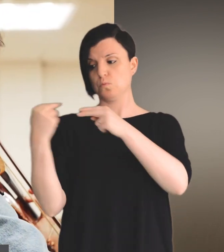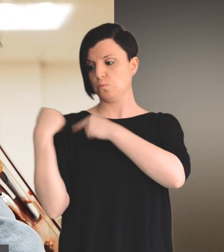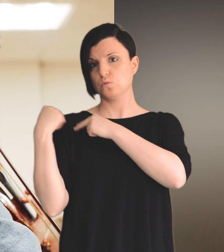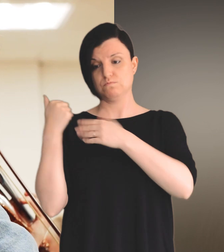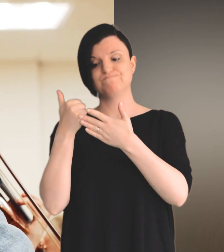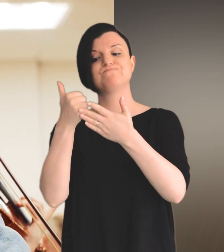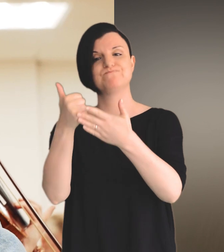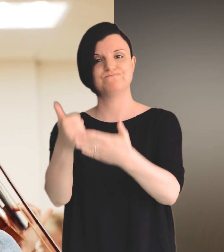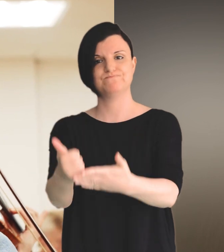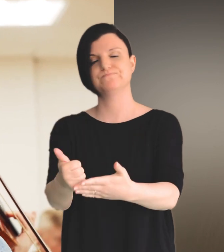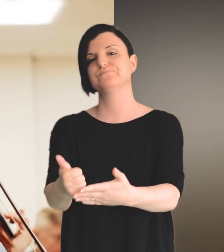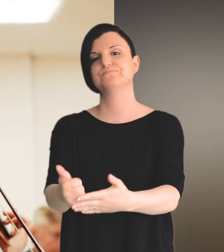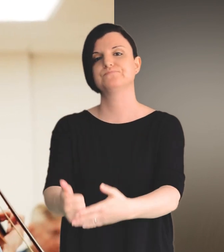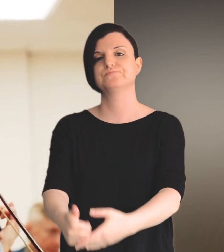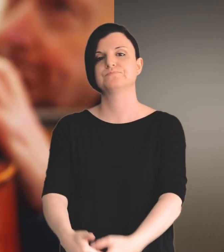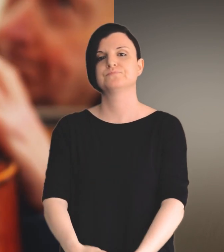that.